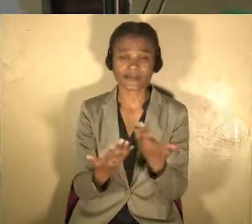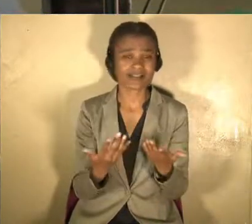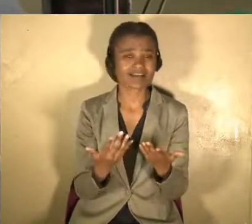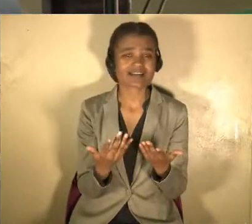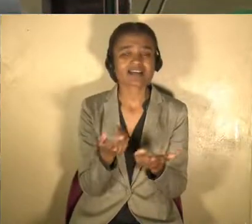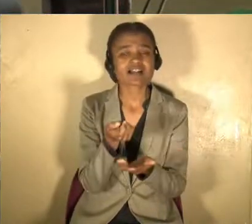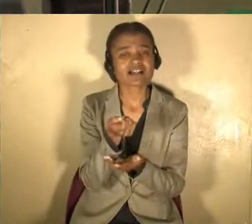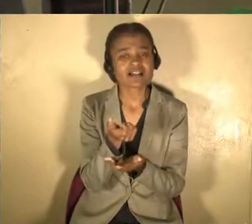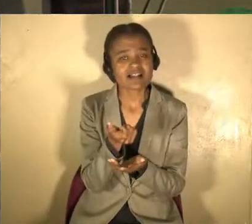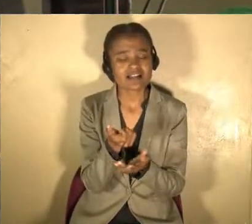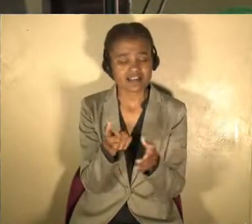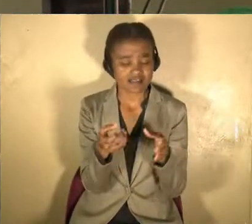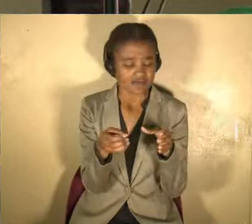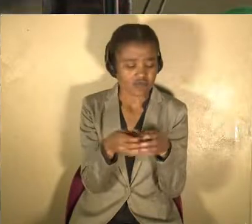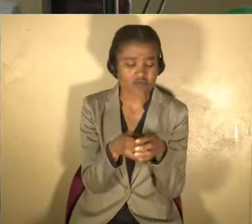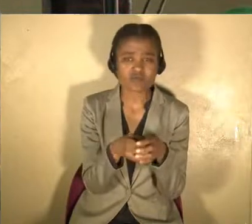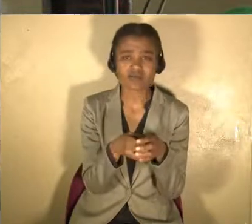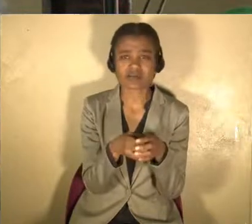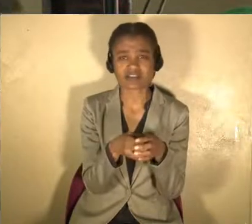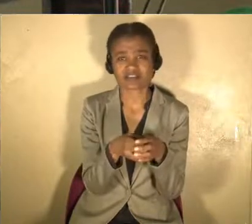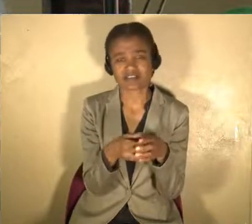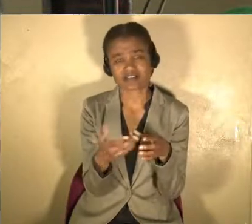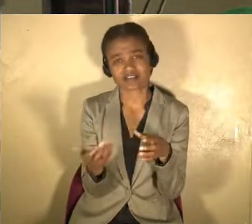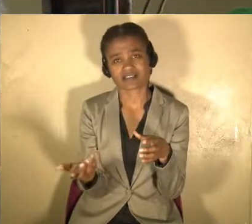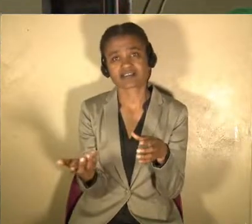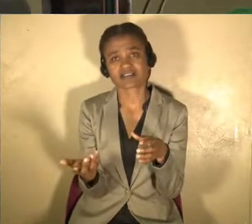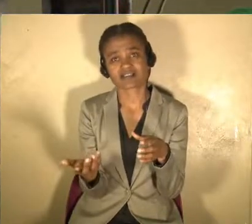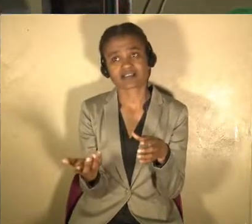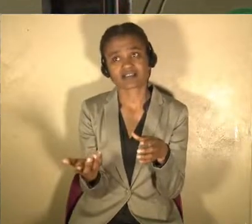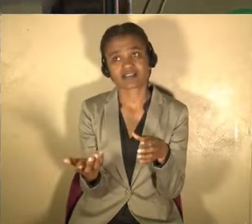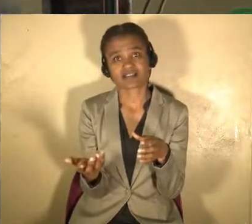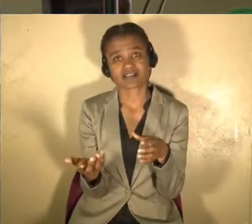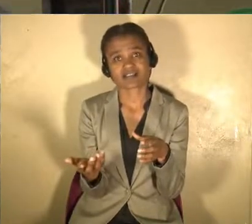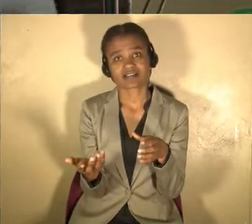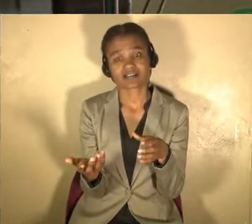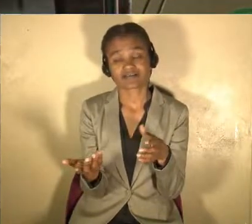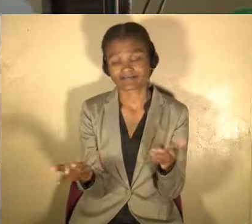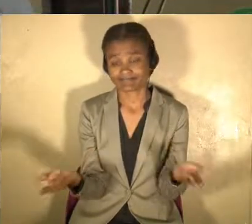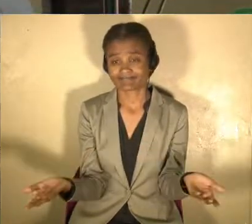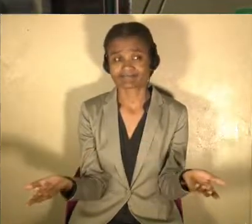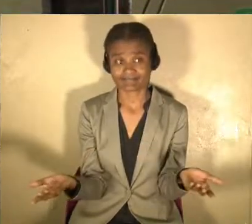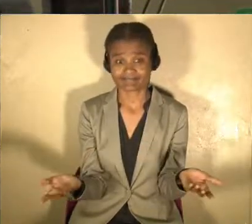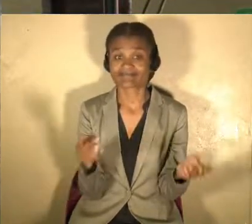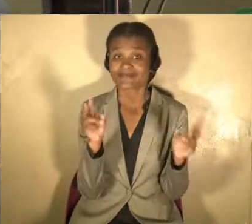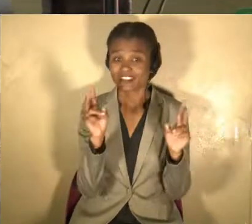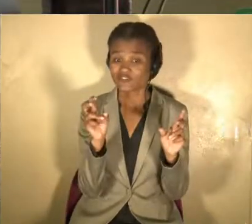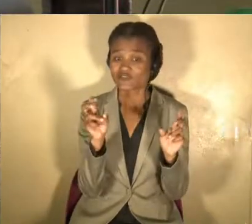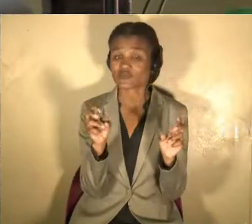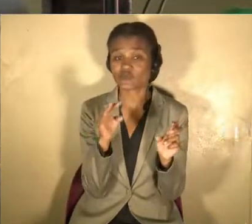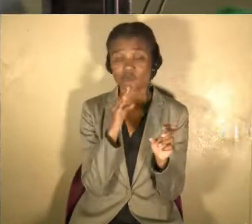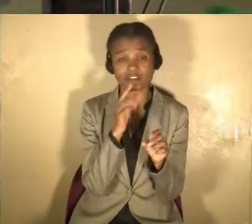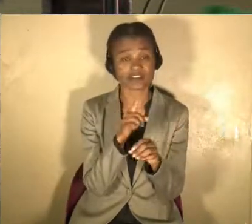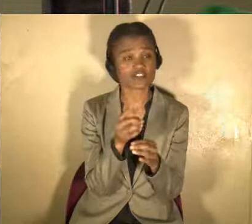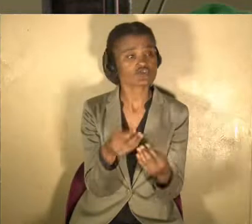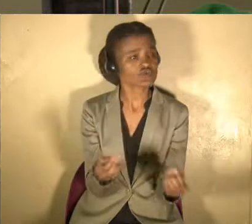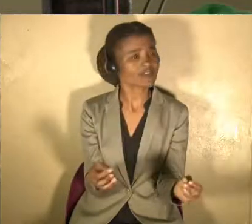strains. At the end of the day, once again, children are the ones that are going to suffer.